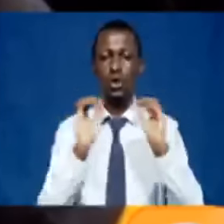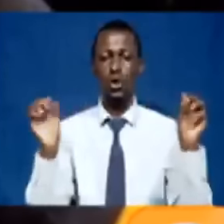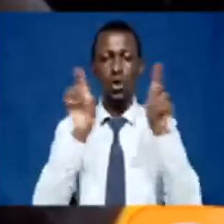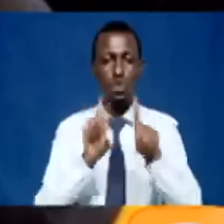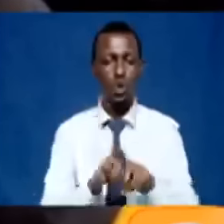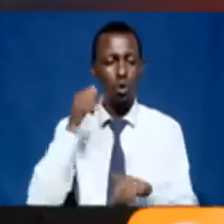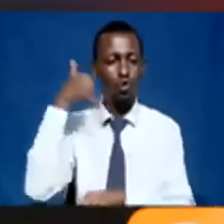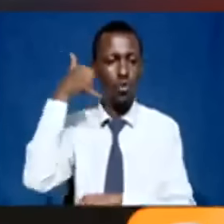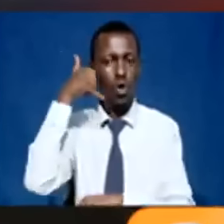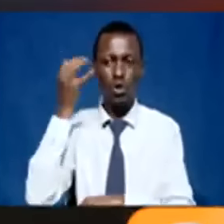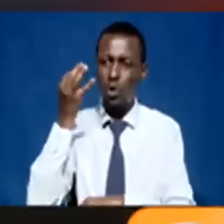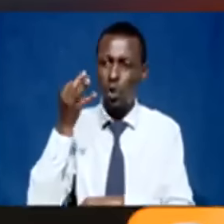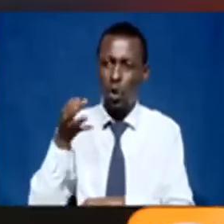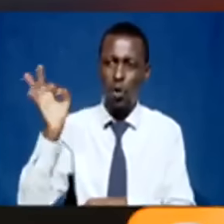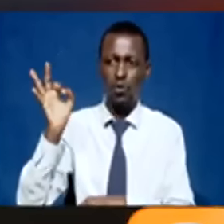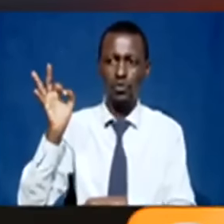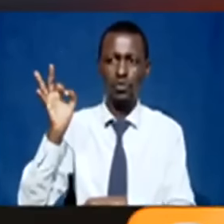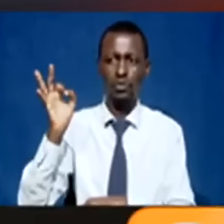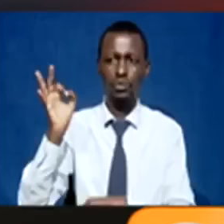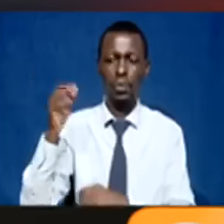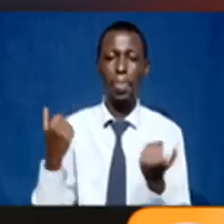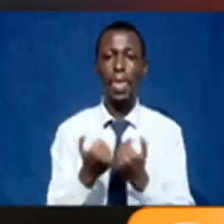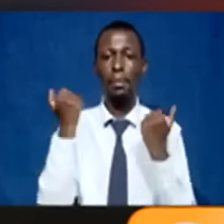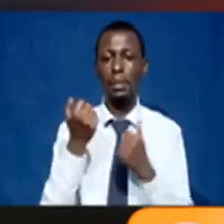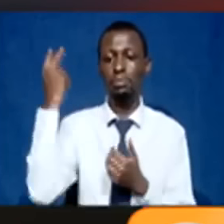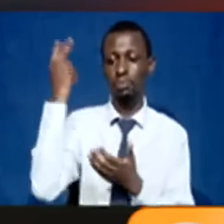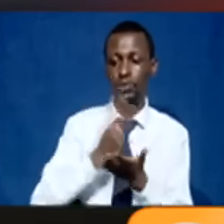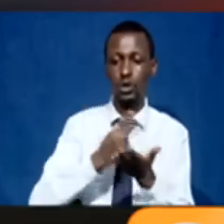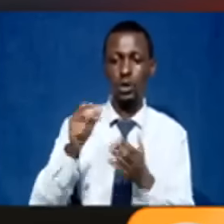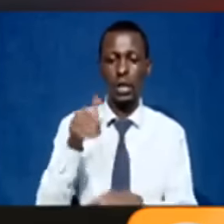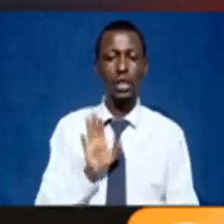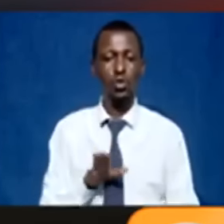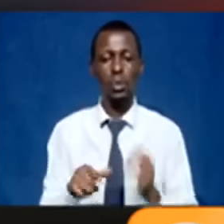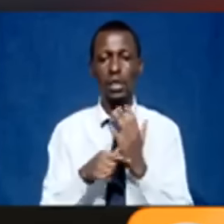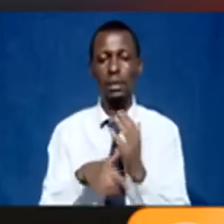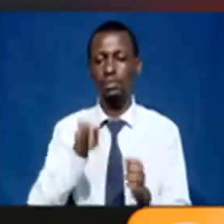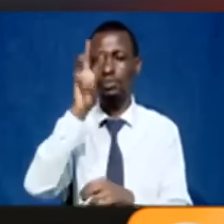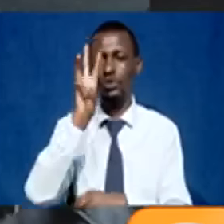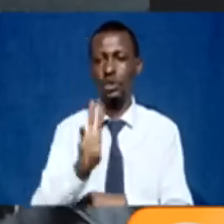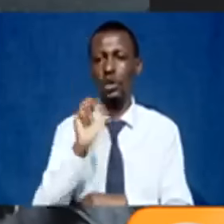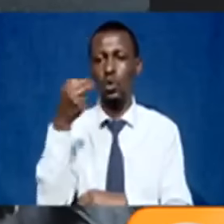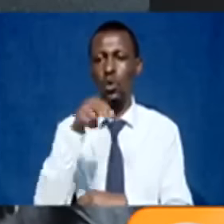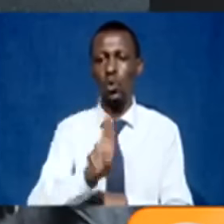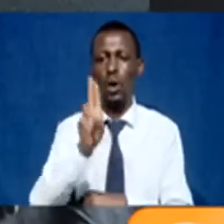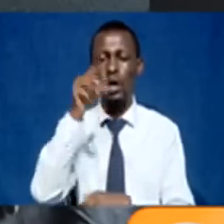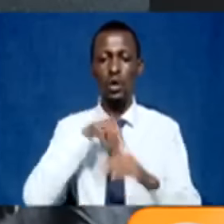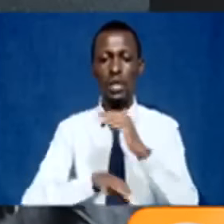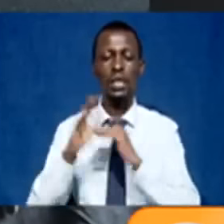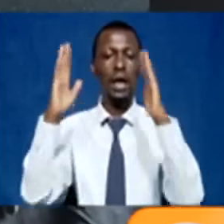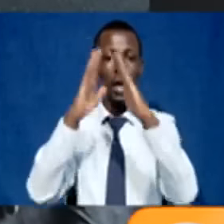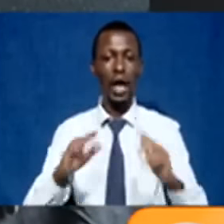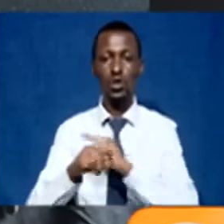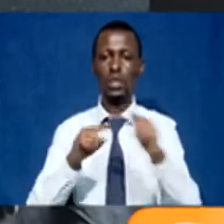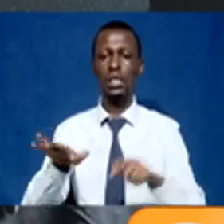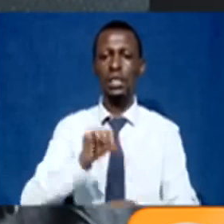was switched off. The incident, which comes 2 weeks after another woman, Starlet Wahu, was killed inside a house in South B,